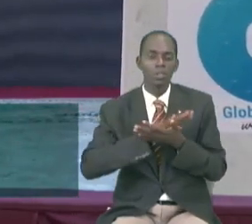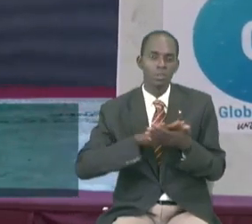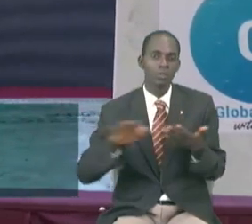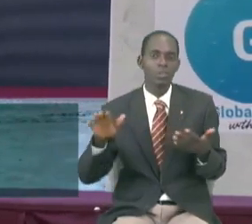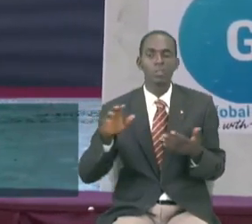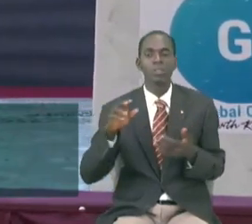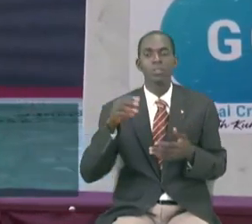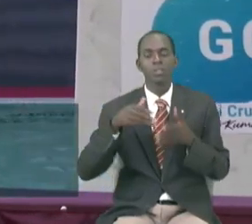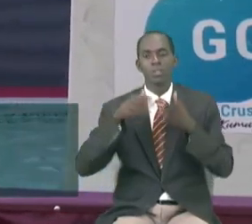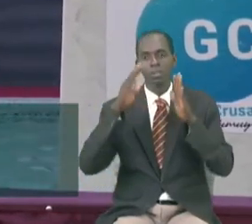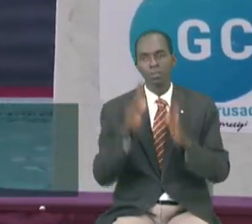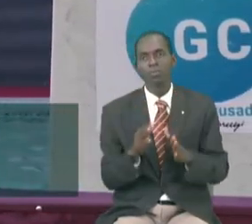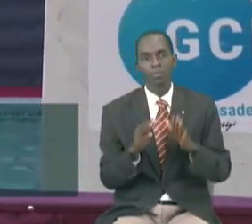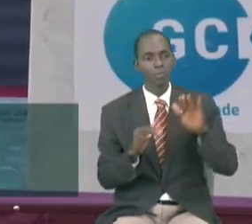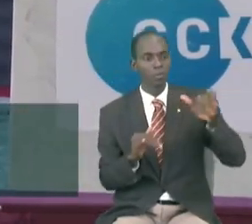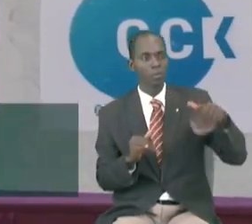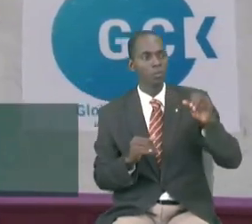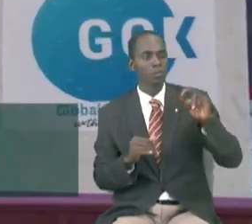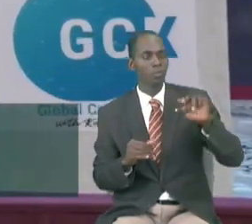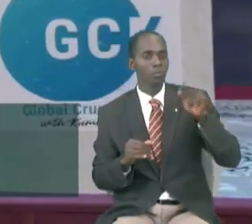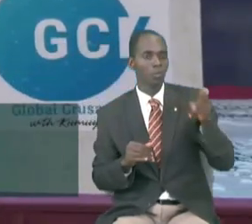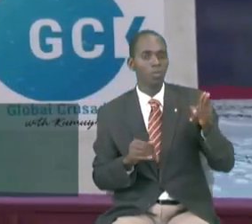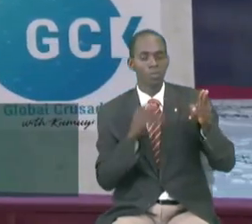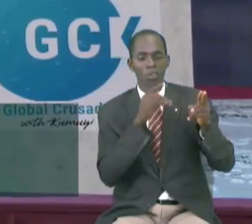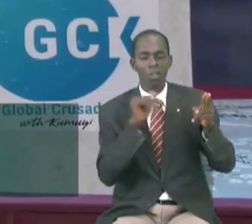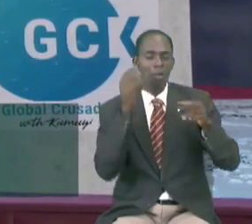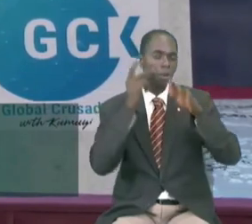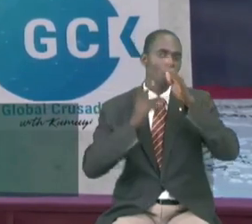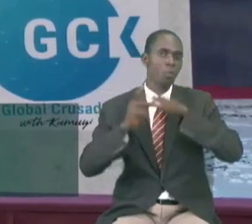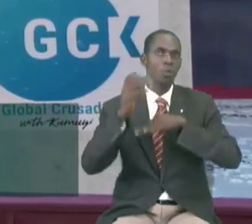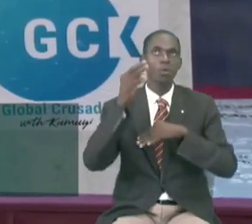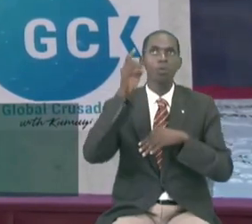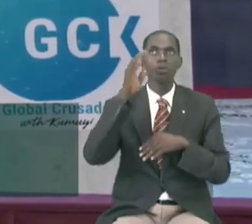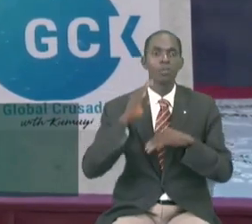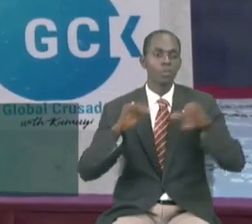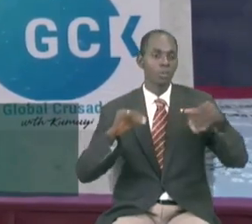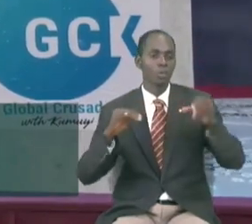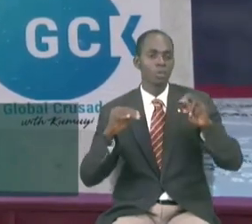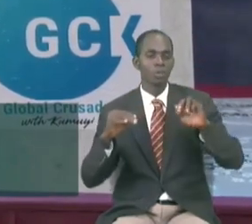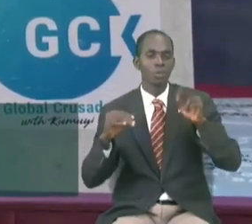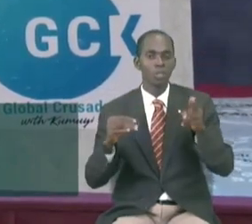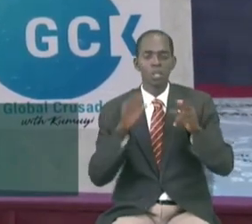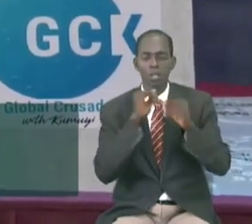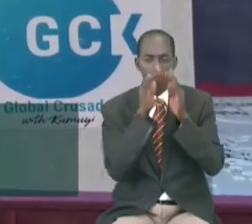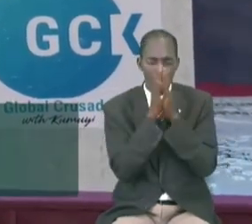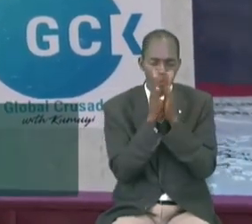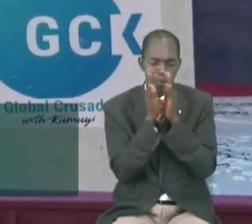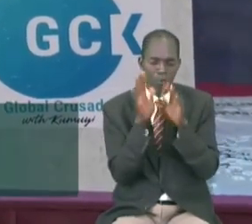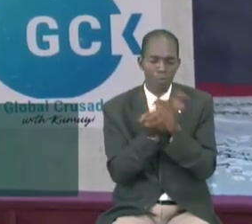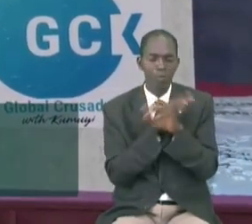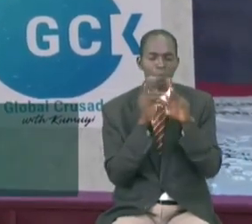Jonah, a person that had told God, I will pay that I vowed. Now he gets